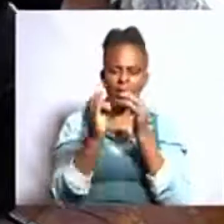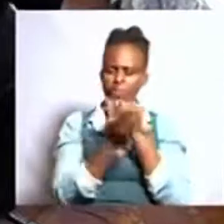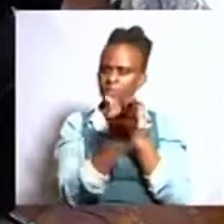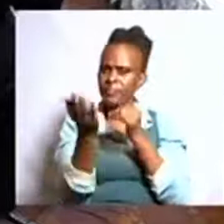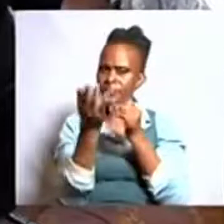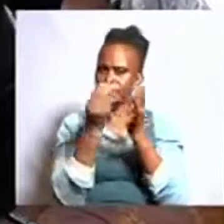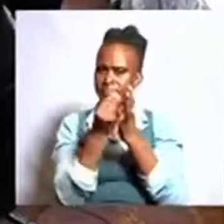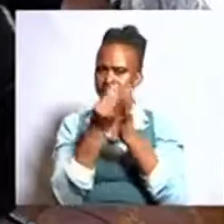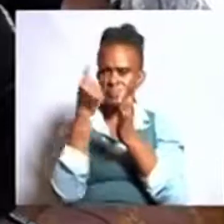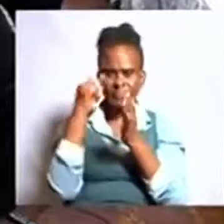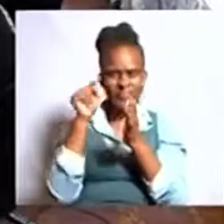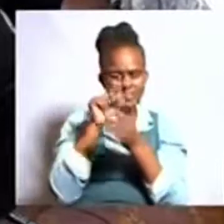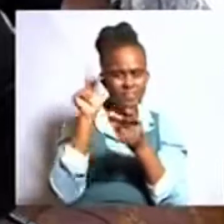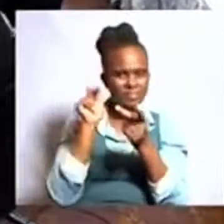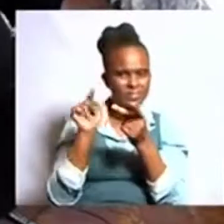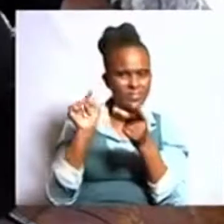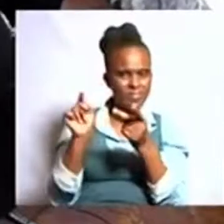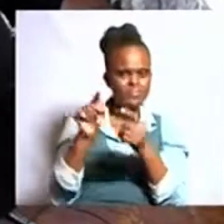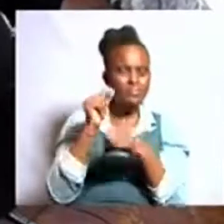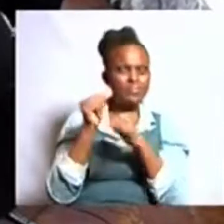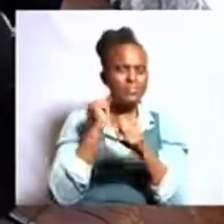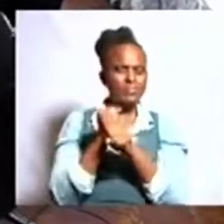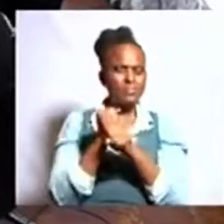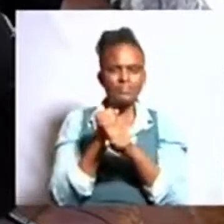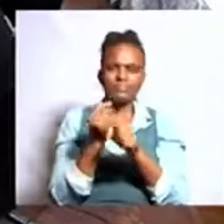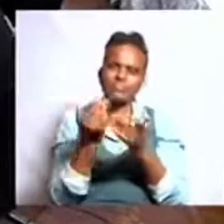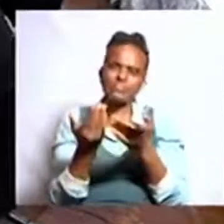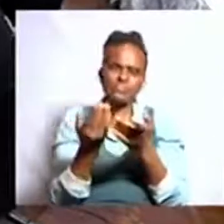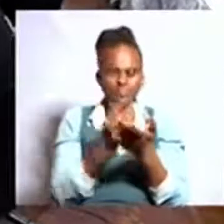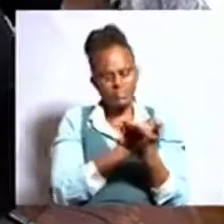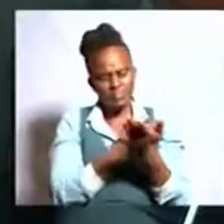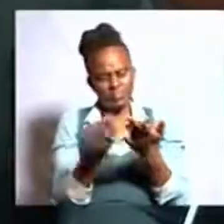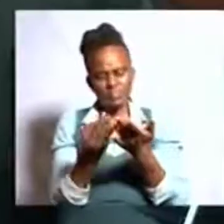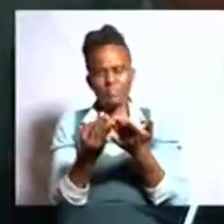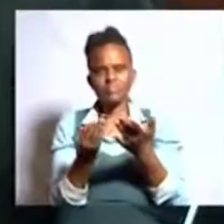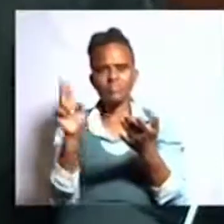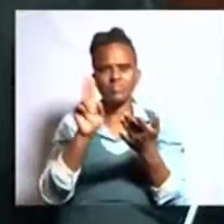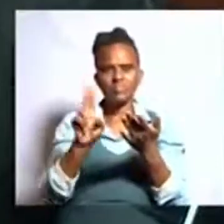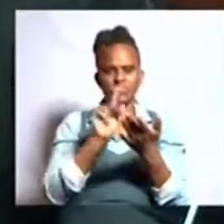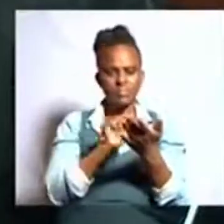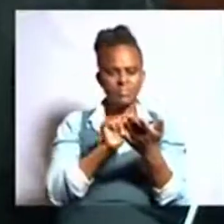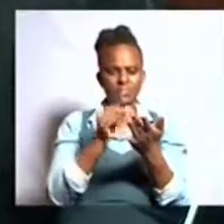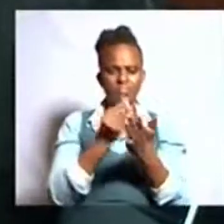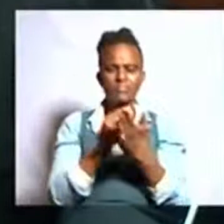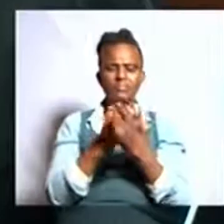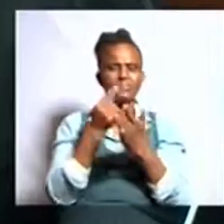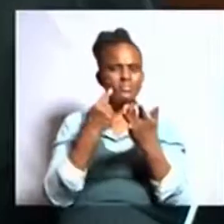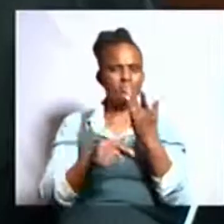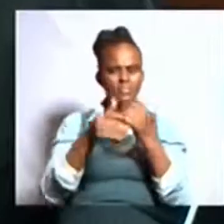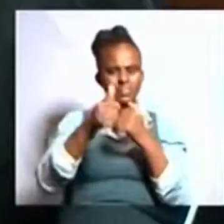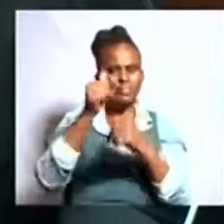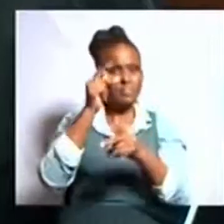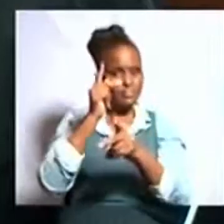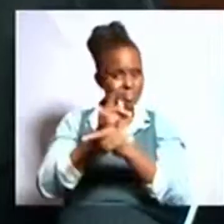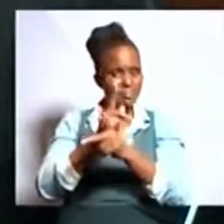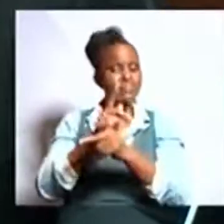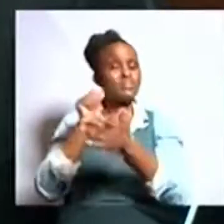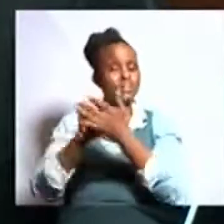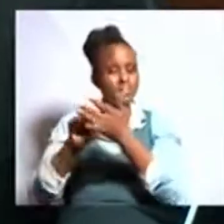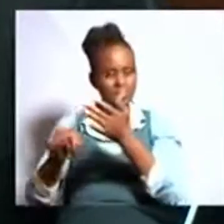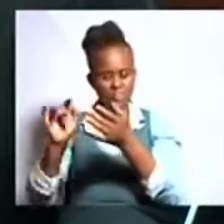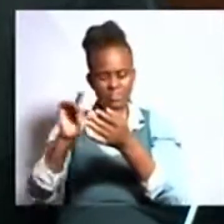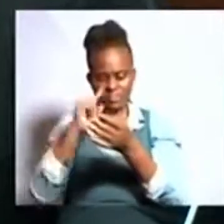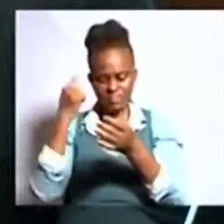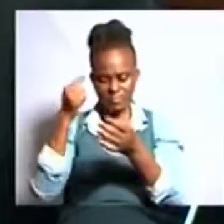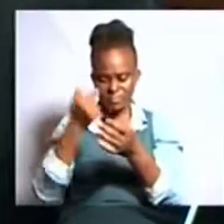were meant for that particular year, what was the failure in spending this money? You are holding it, yes, in trust for